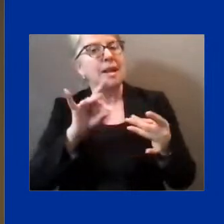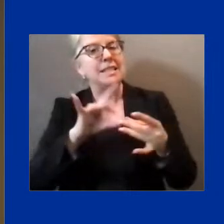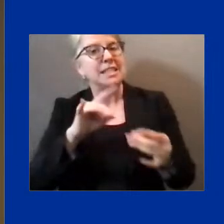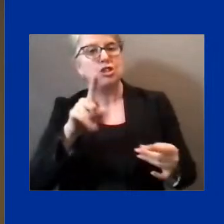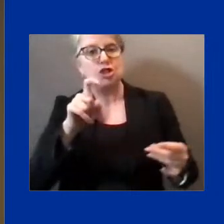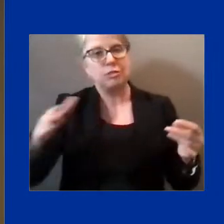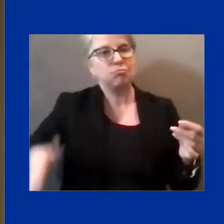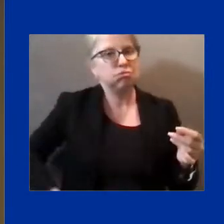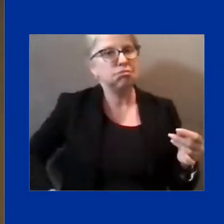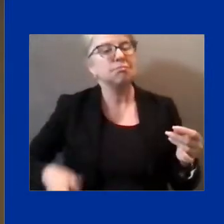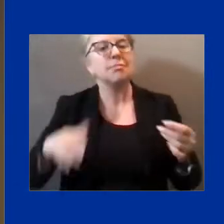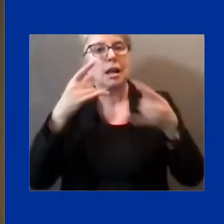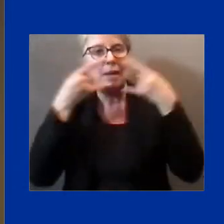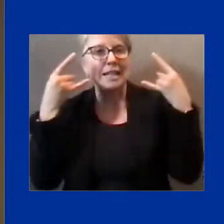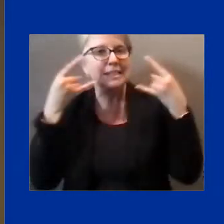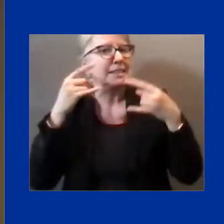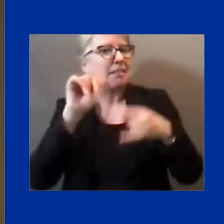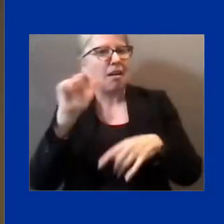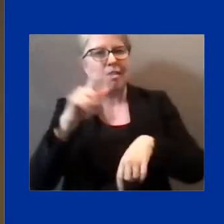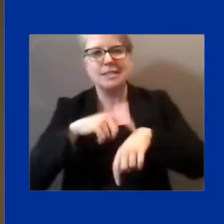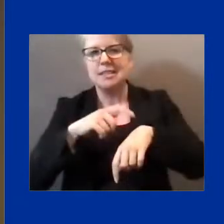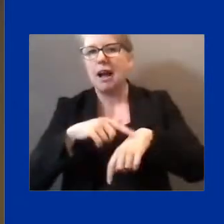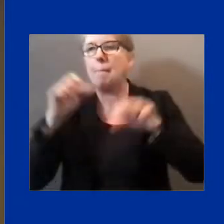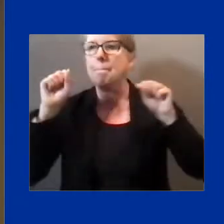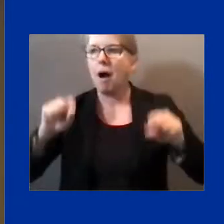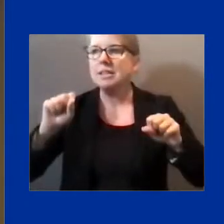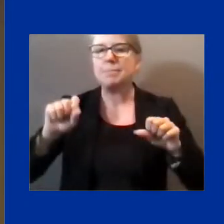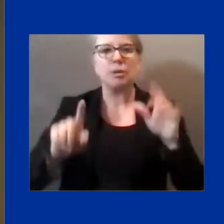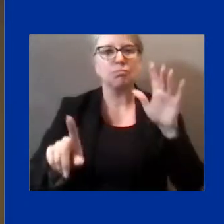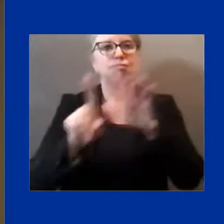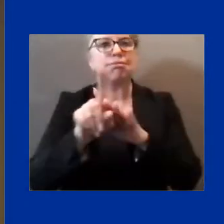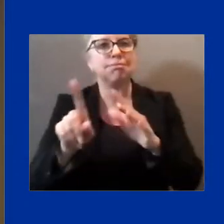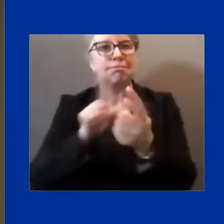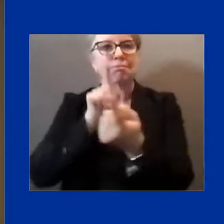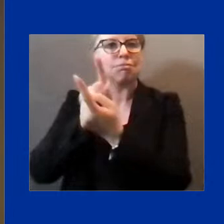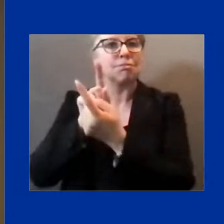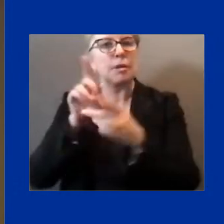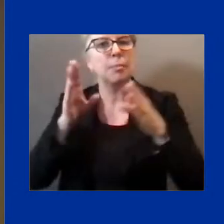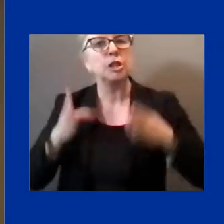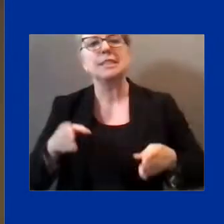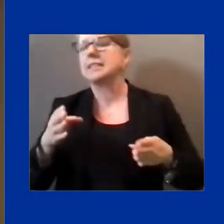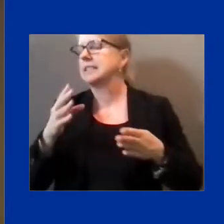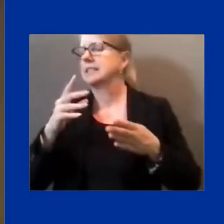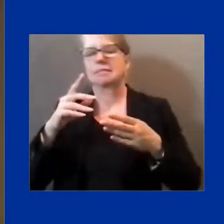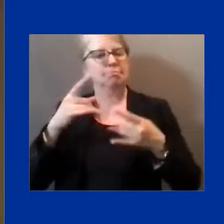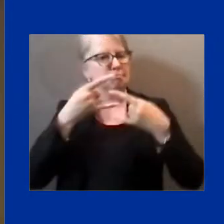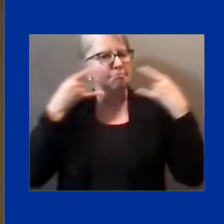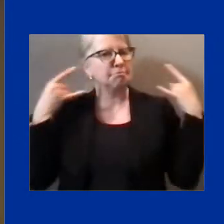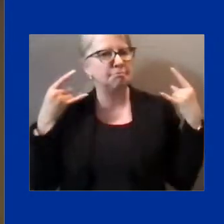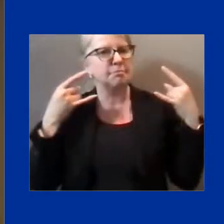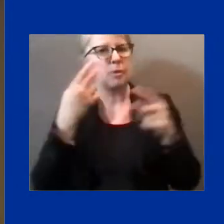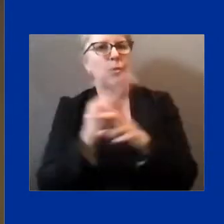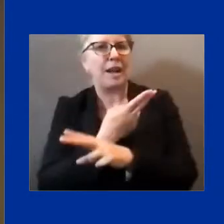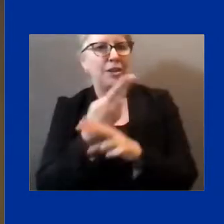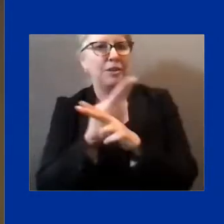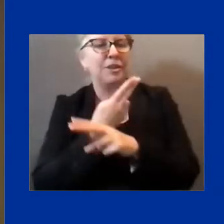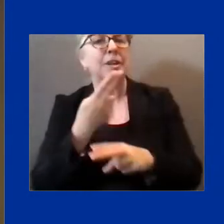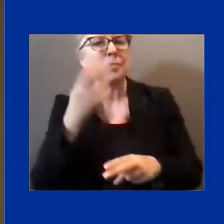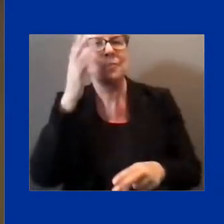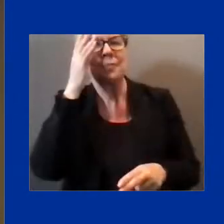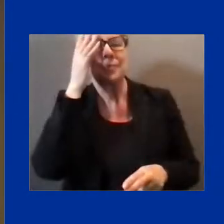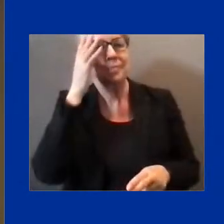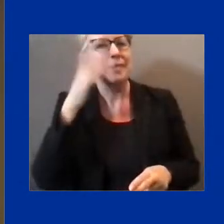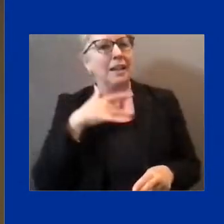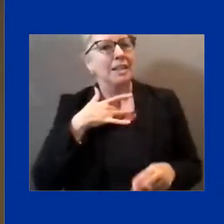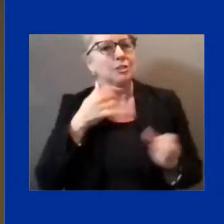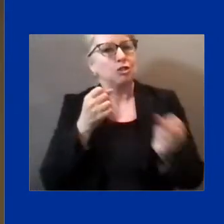you're, around other people and there's going to be any issue with distancing, put your mask on. And I think this is